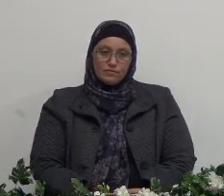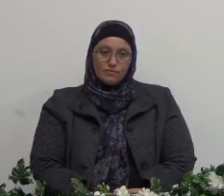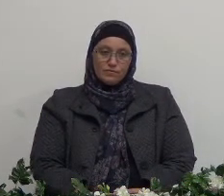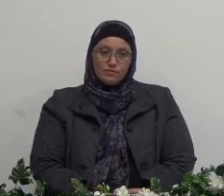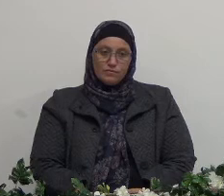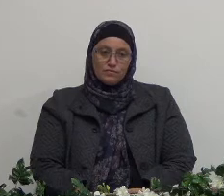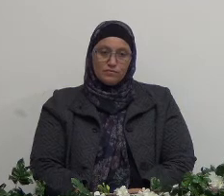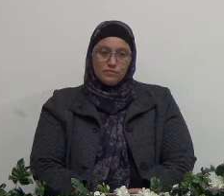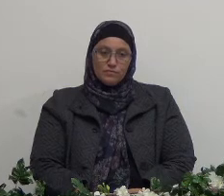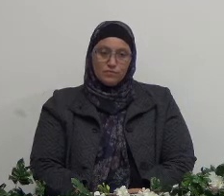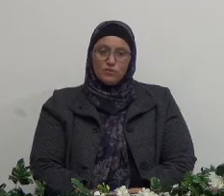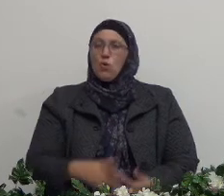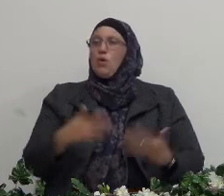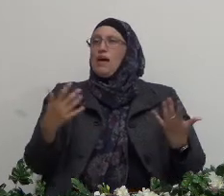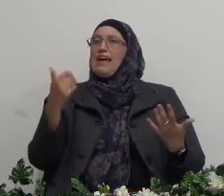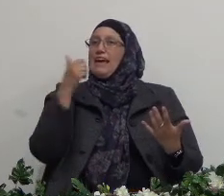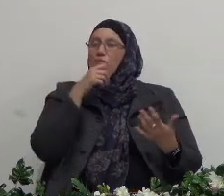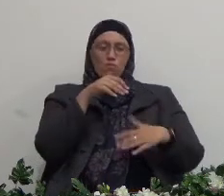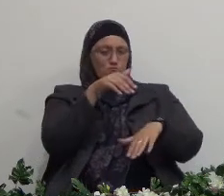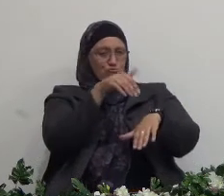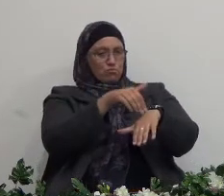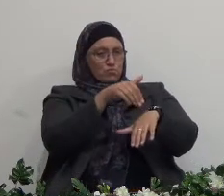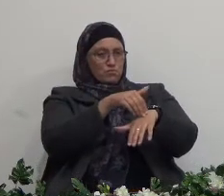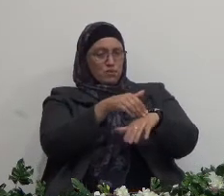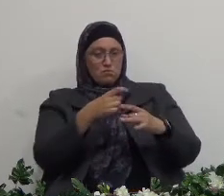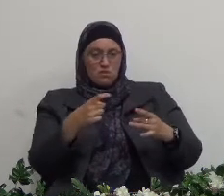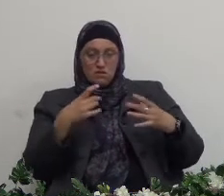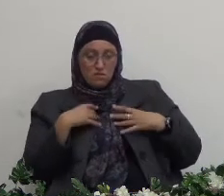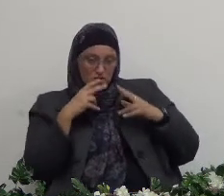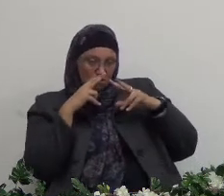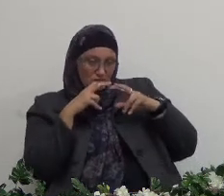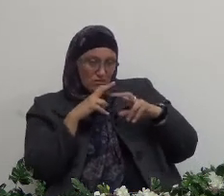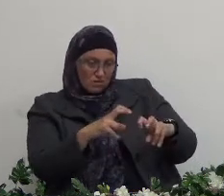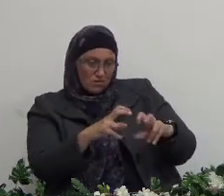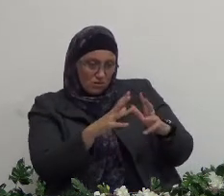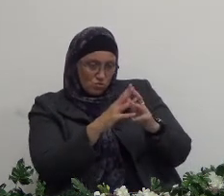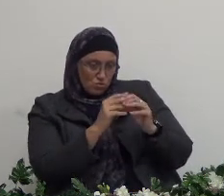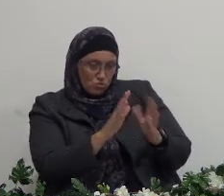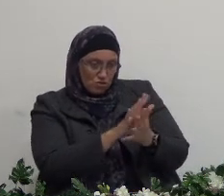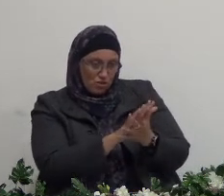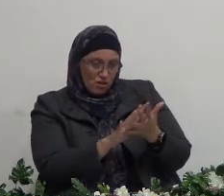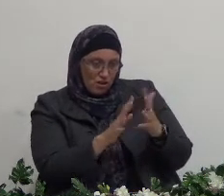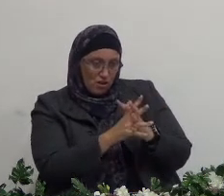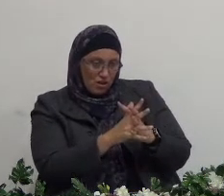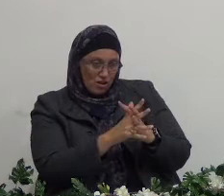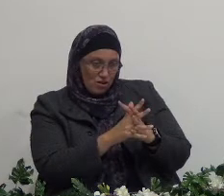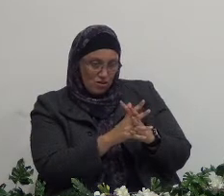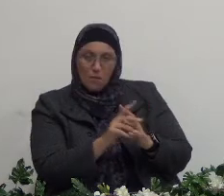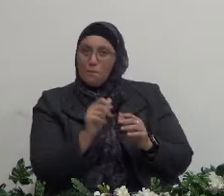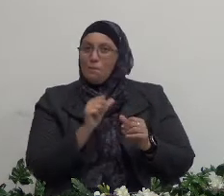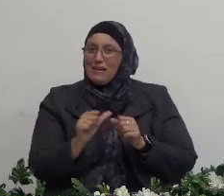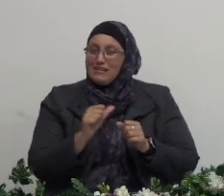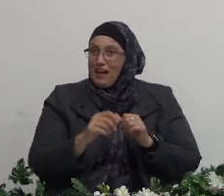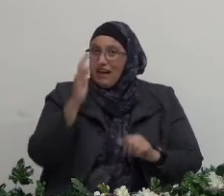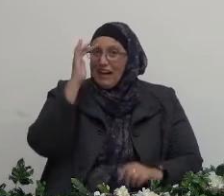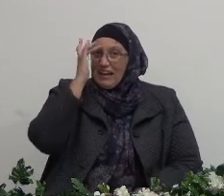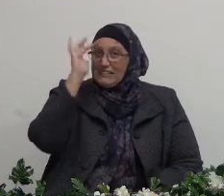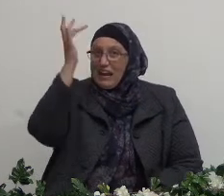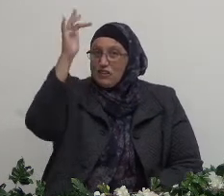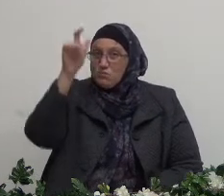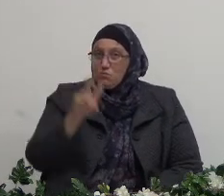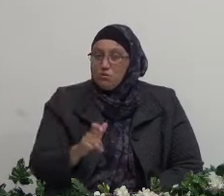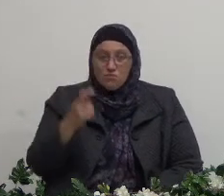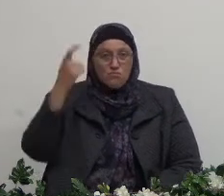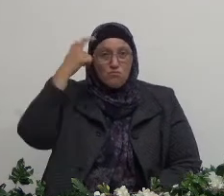to a problem or the solution to a problem, an intelligent person and a discerning person